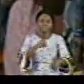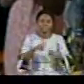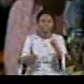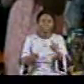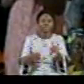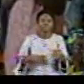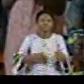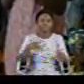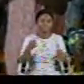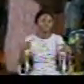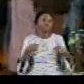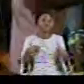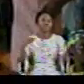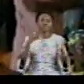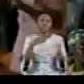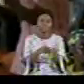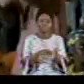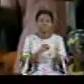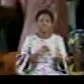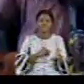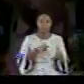forever.